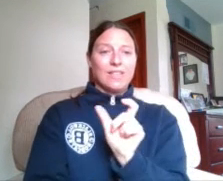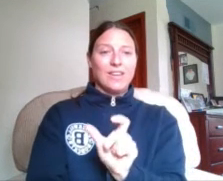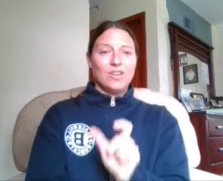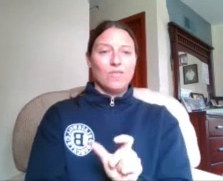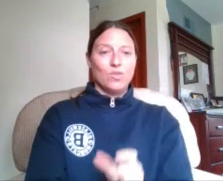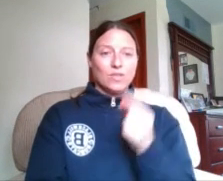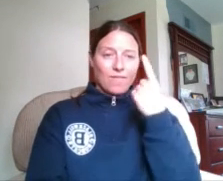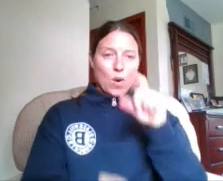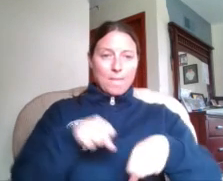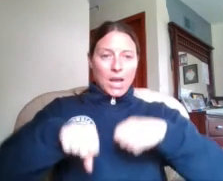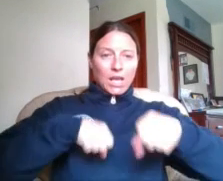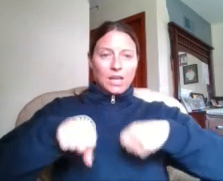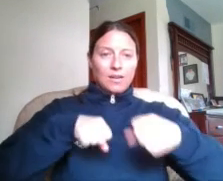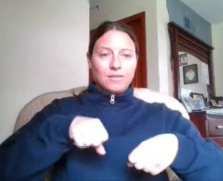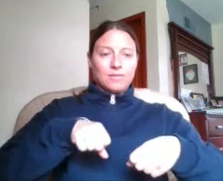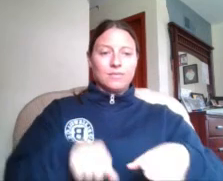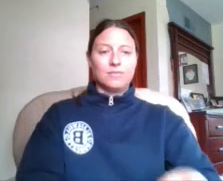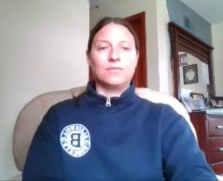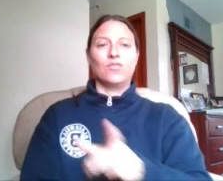here.